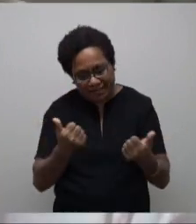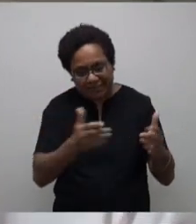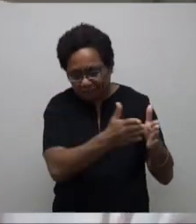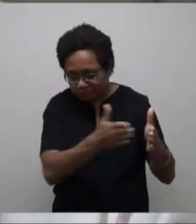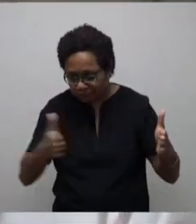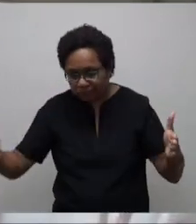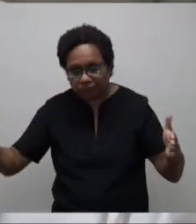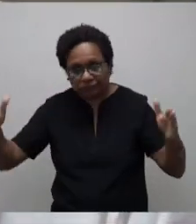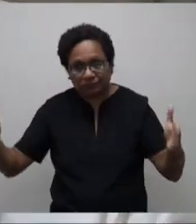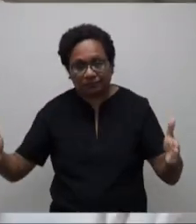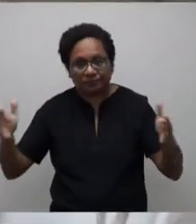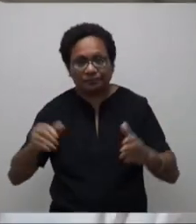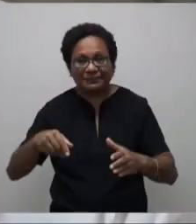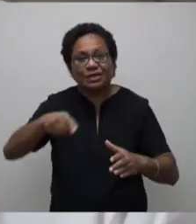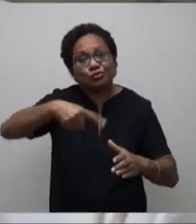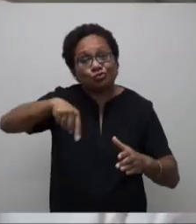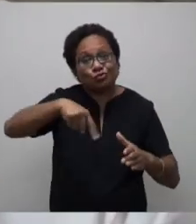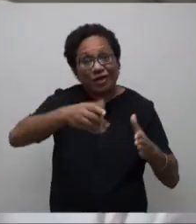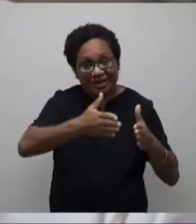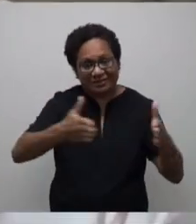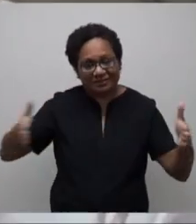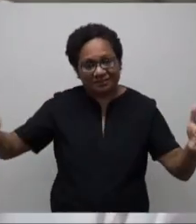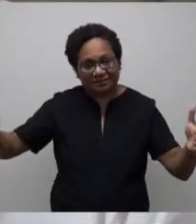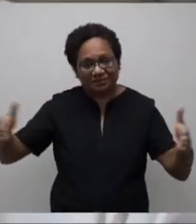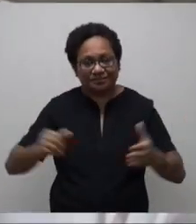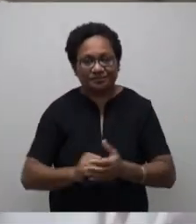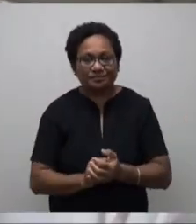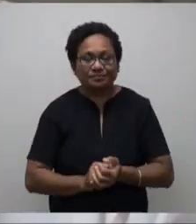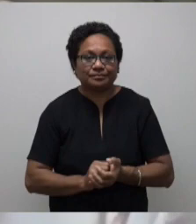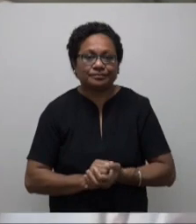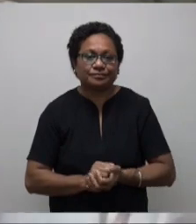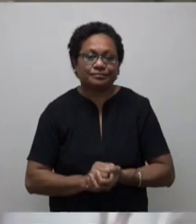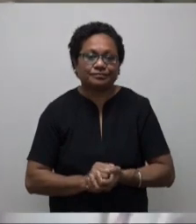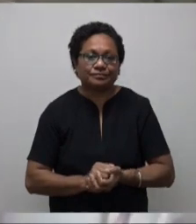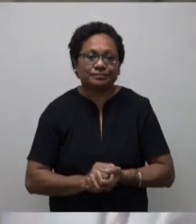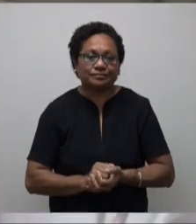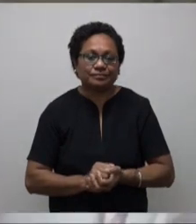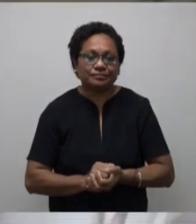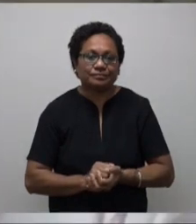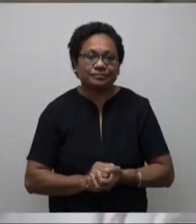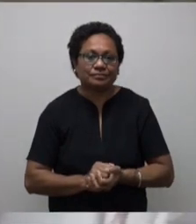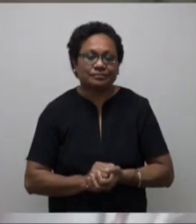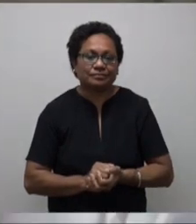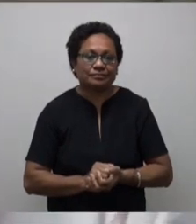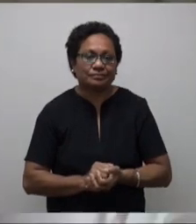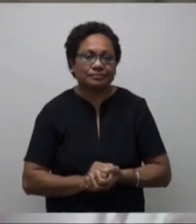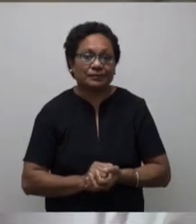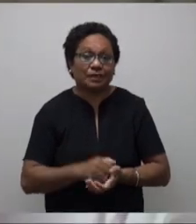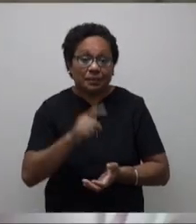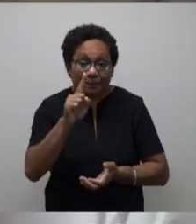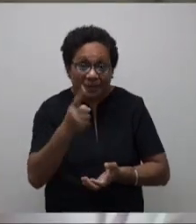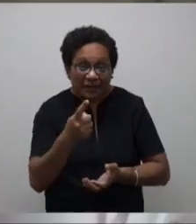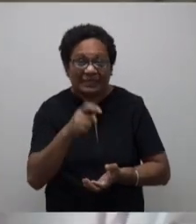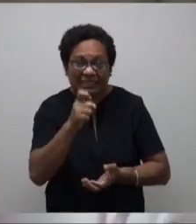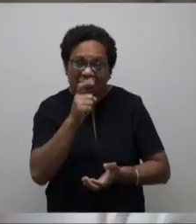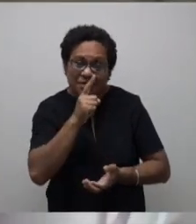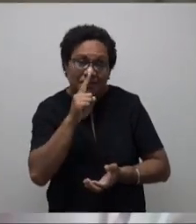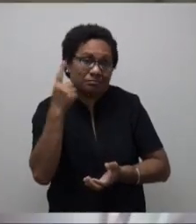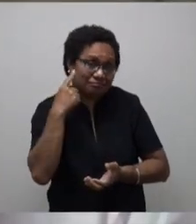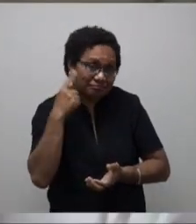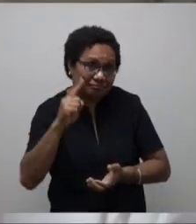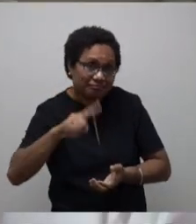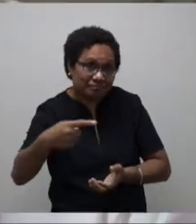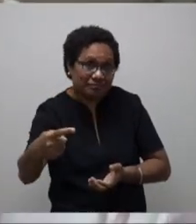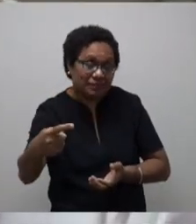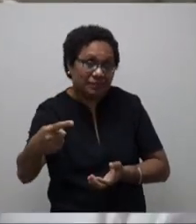Central Division is seeing the biggest spike in case numbers. But if we are not extremely careful, we could